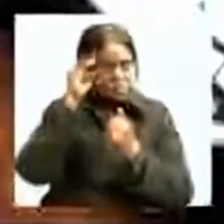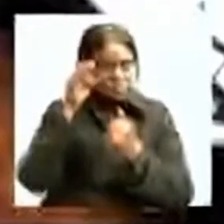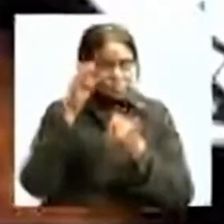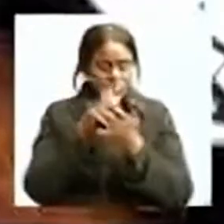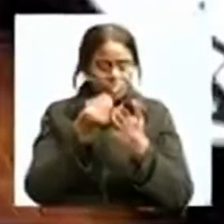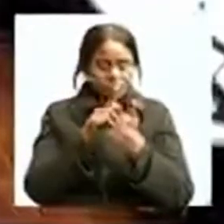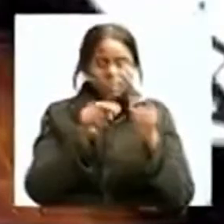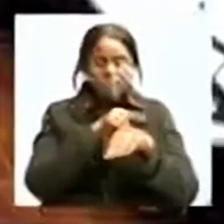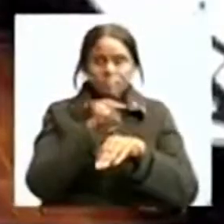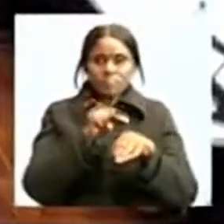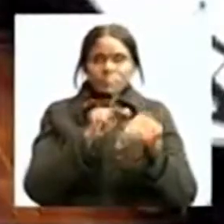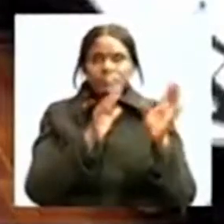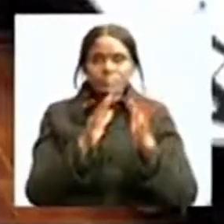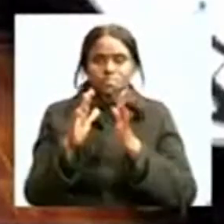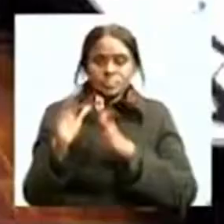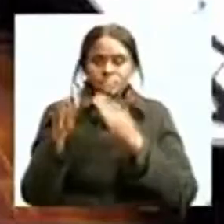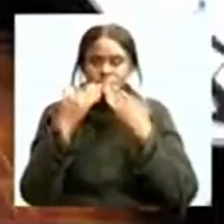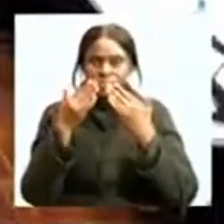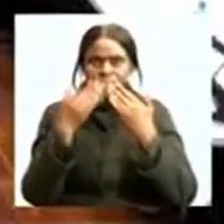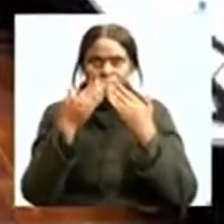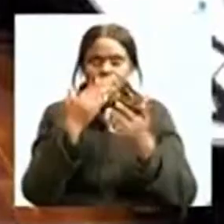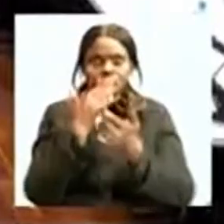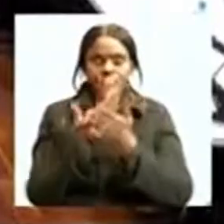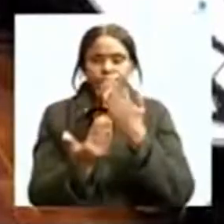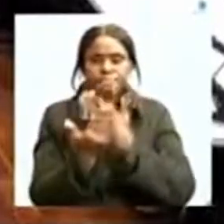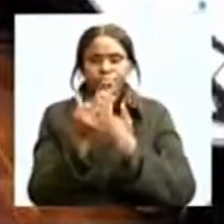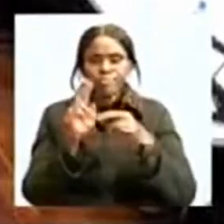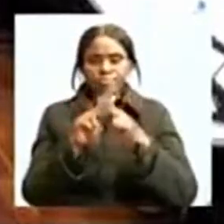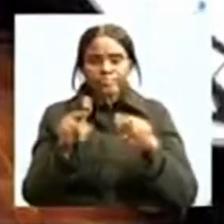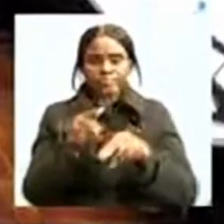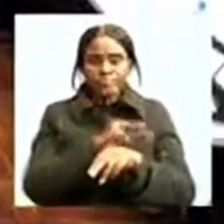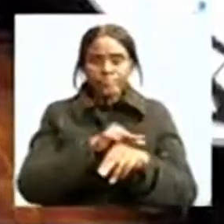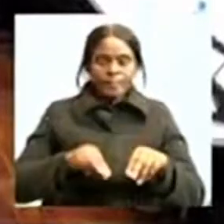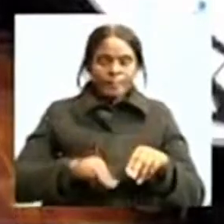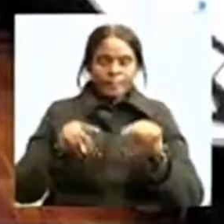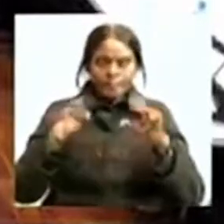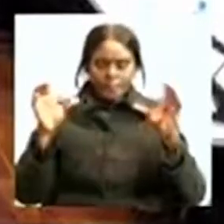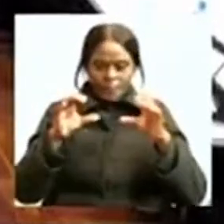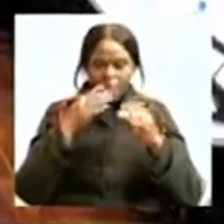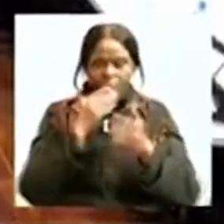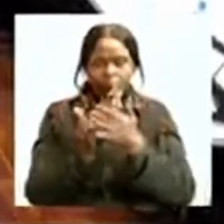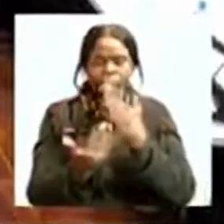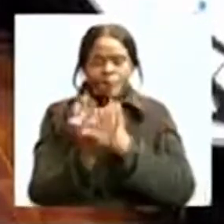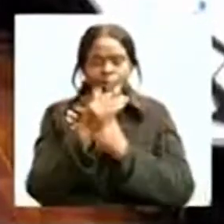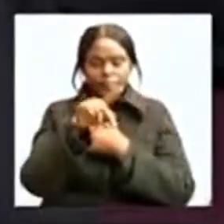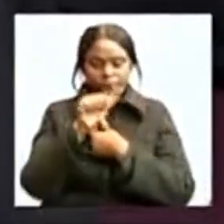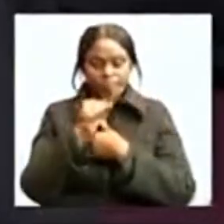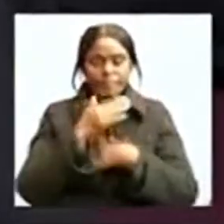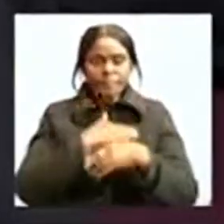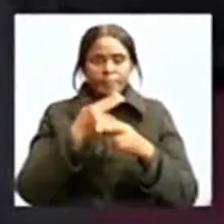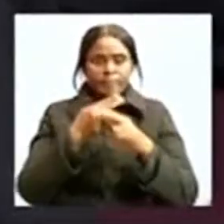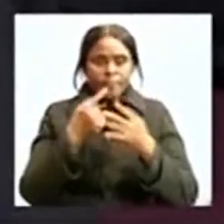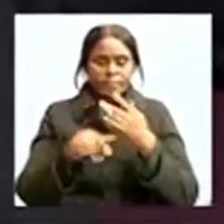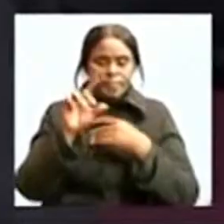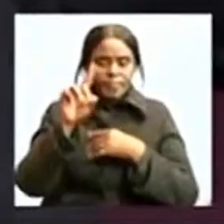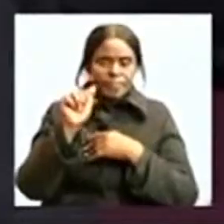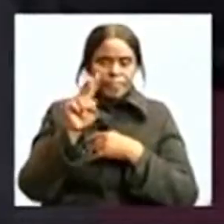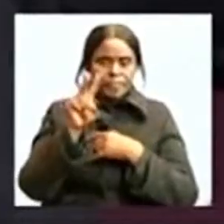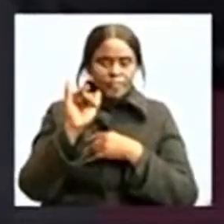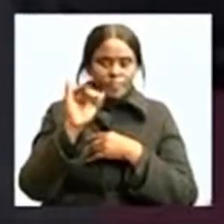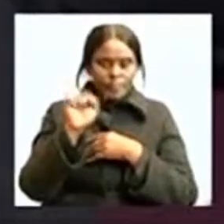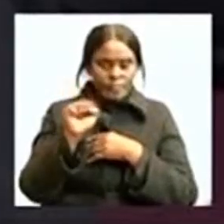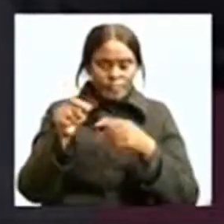and National Planning. Thank you. Good morning, Chair. Good morning, members of the committee. Good morning, PS. My name is Achubia Davis, Assistant